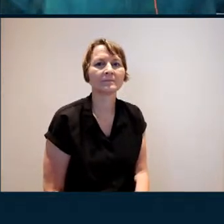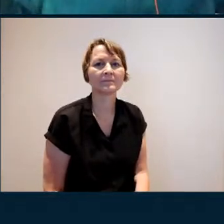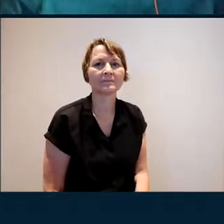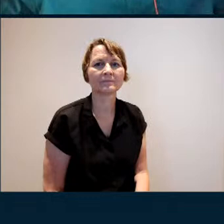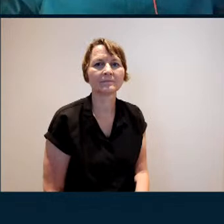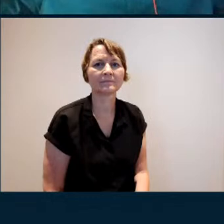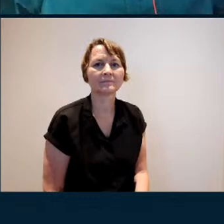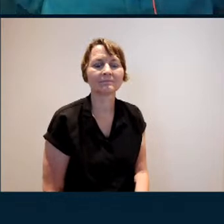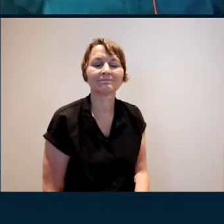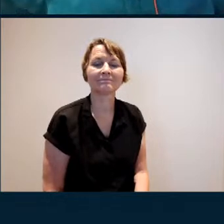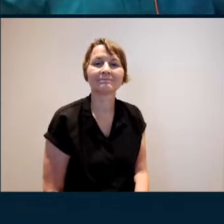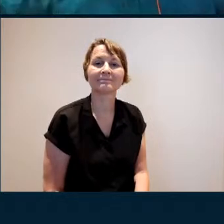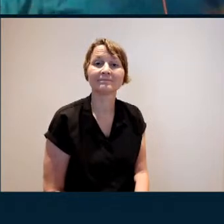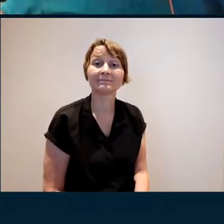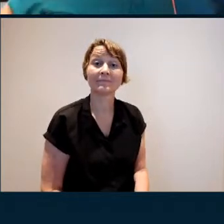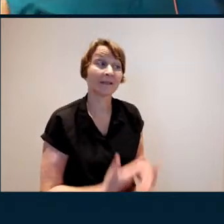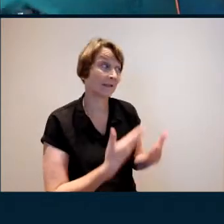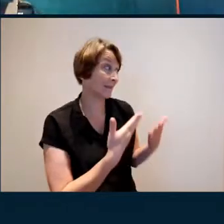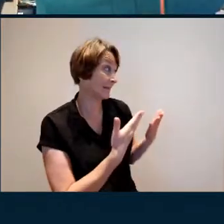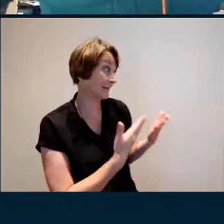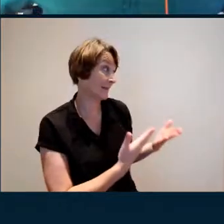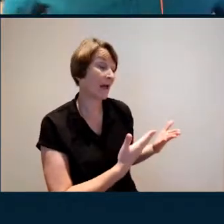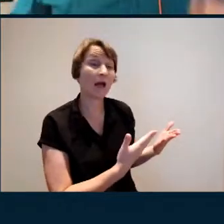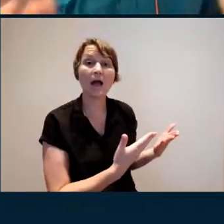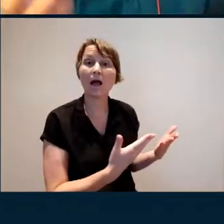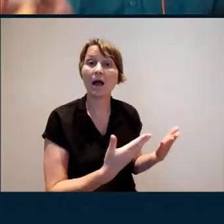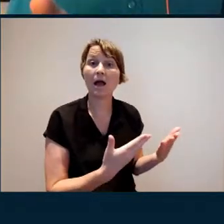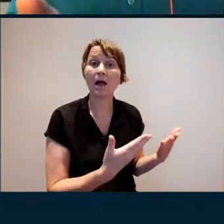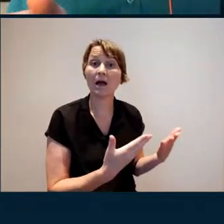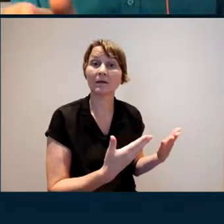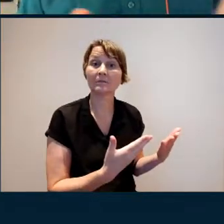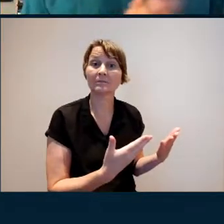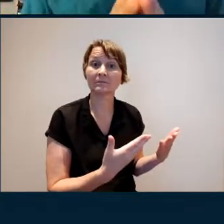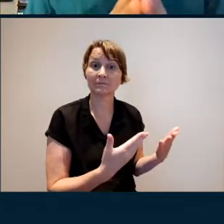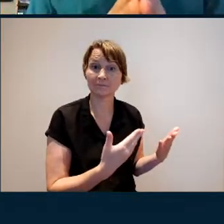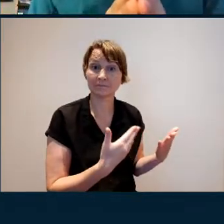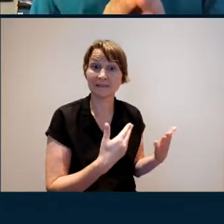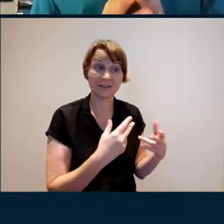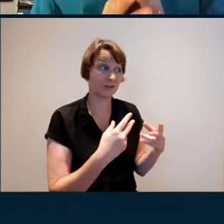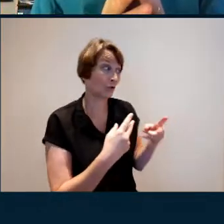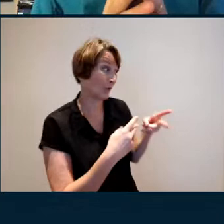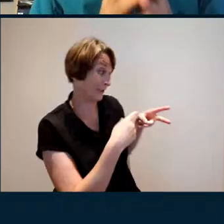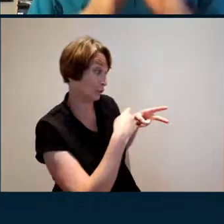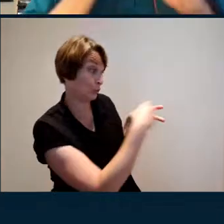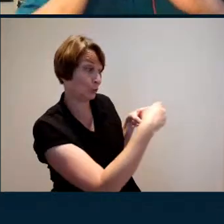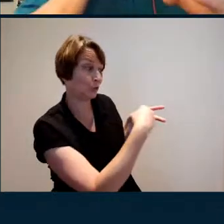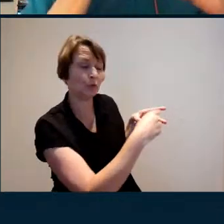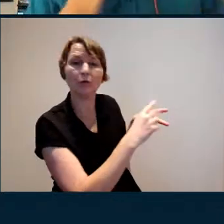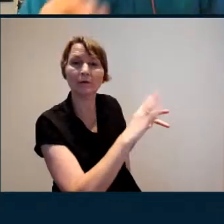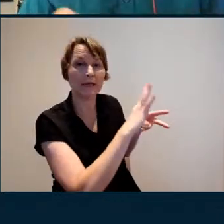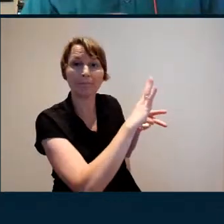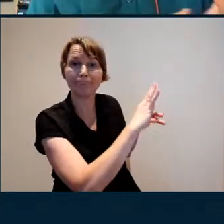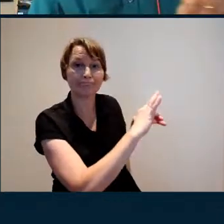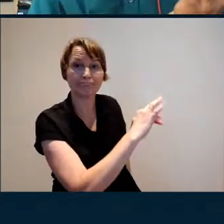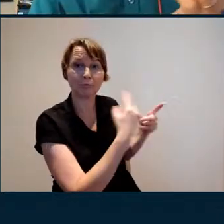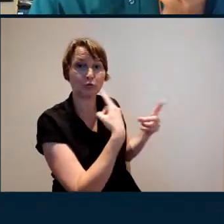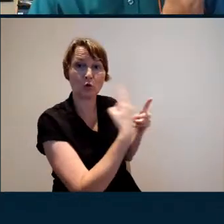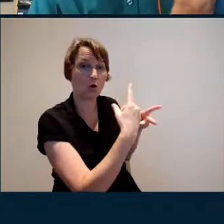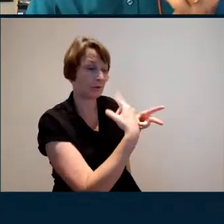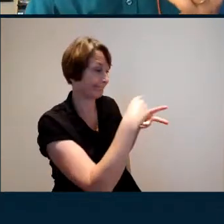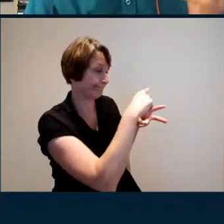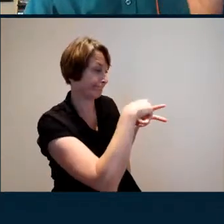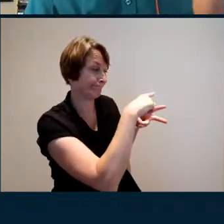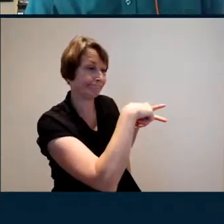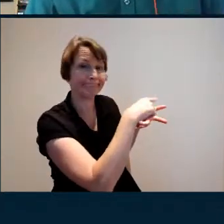Beautiful. Now, I haven't actually done the work to make the two of them talk to each other, and that would be